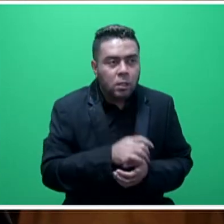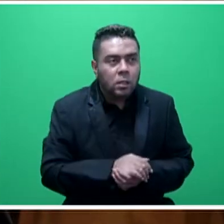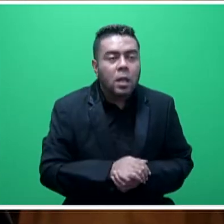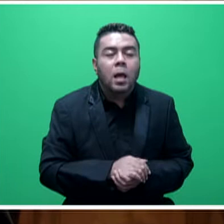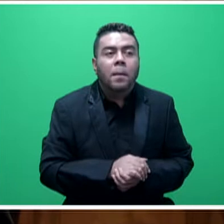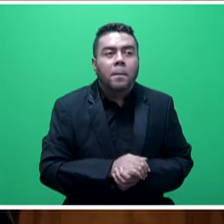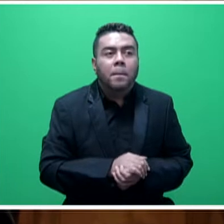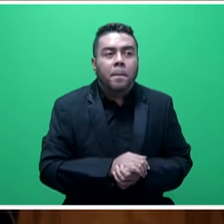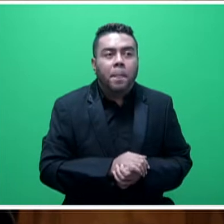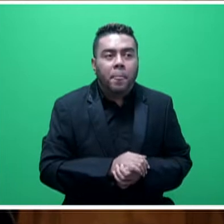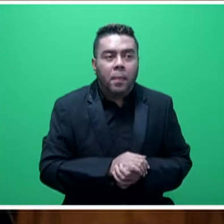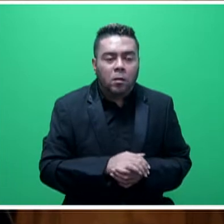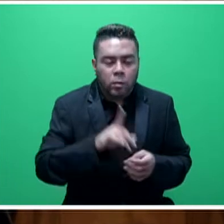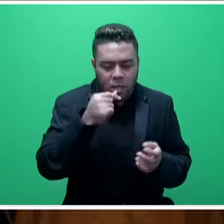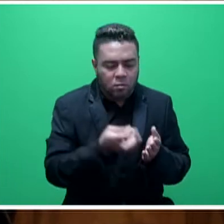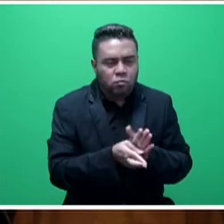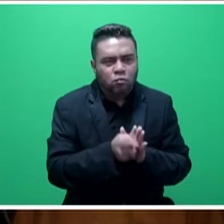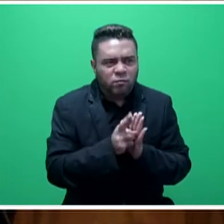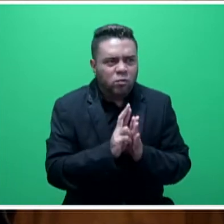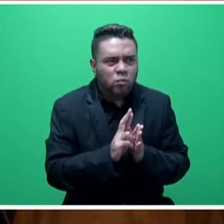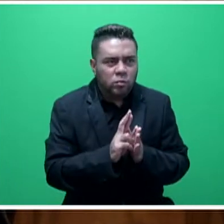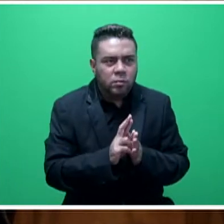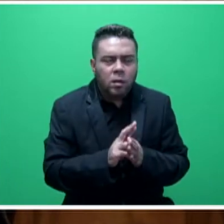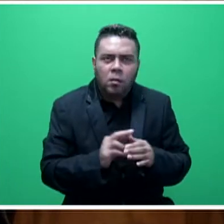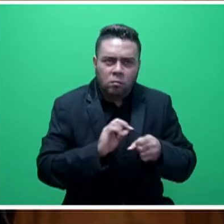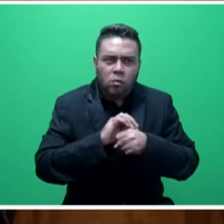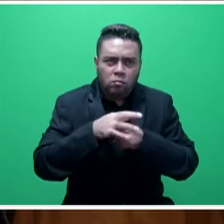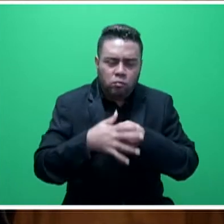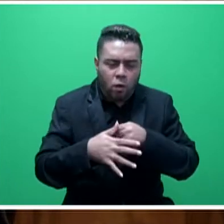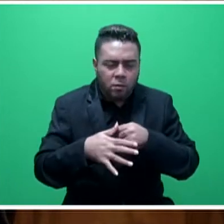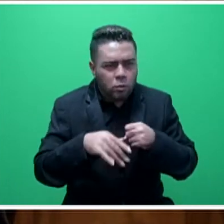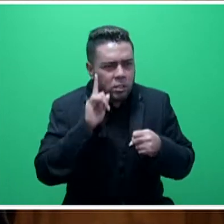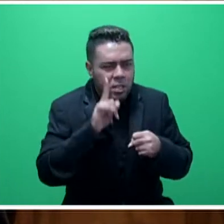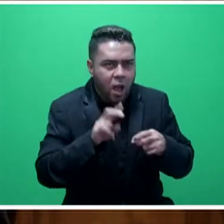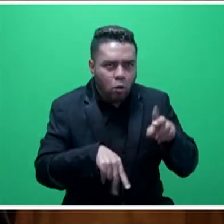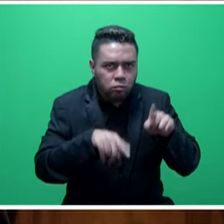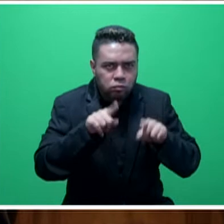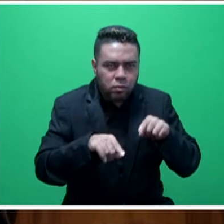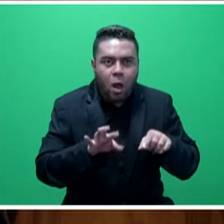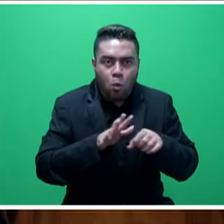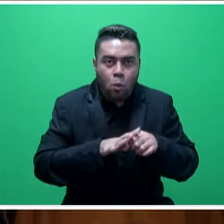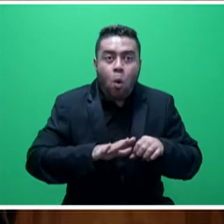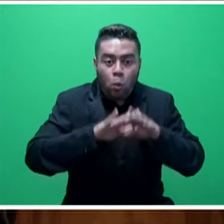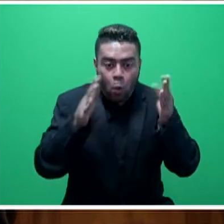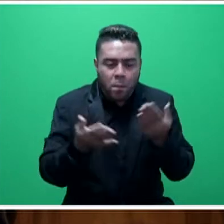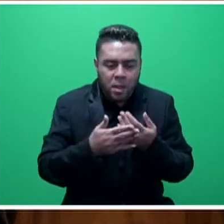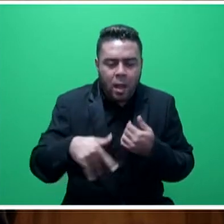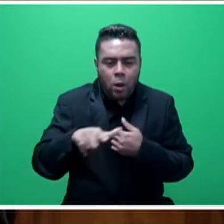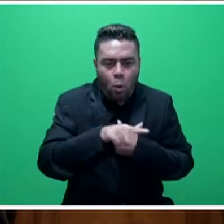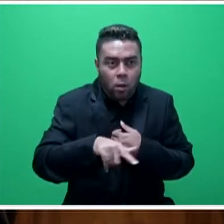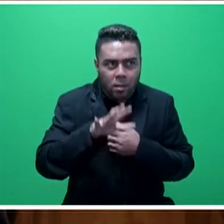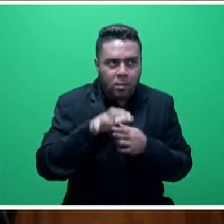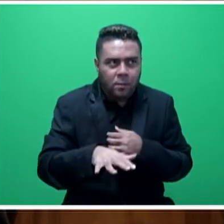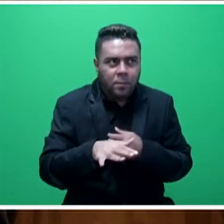subjected to revision depending on COVID-19 situation and how it develops both globally and locally. Mr. Speaker said,